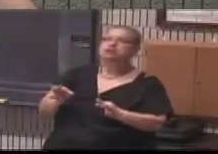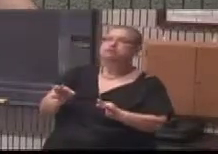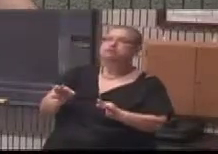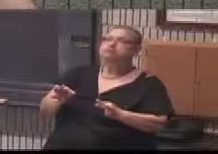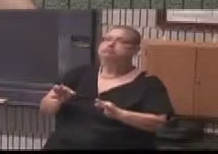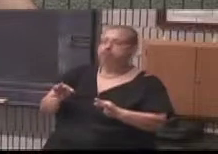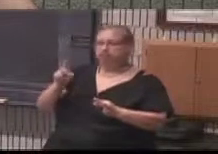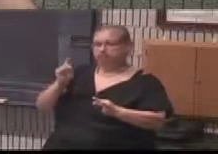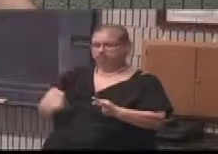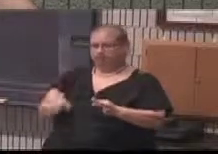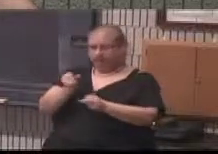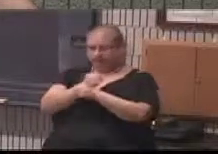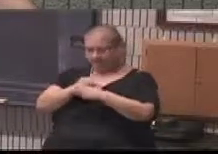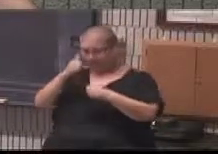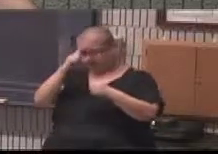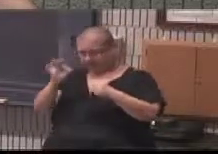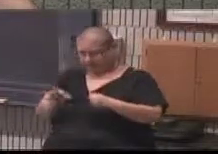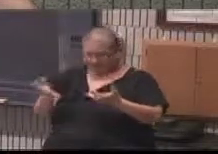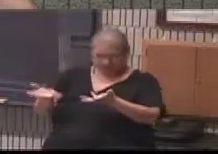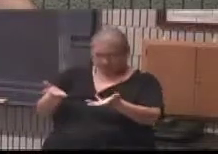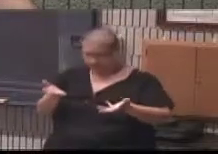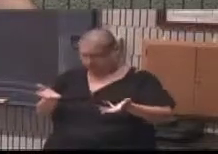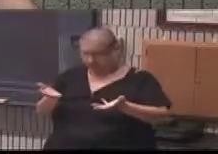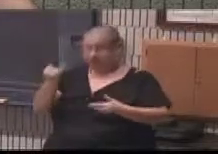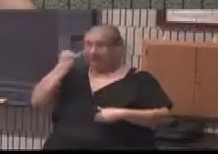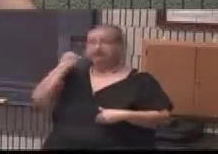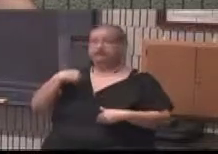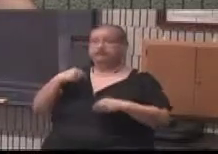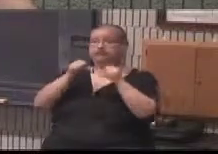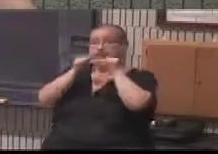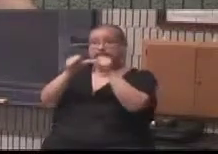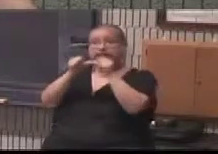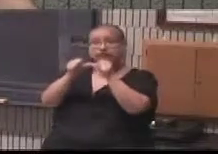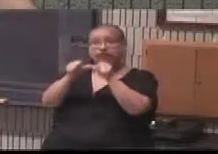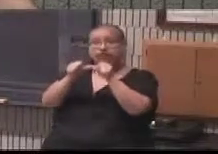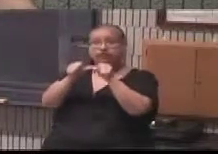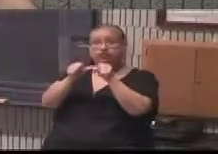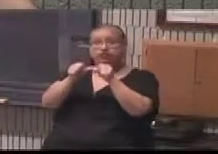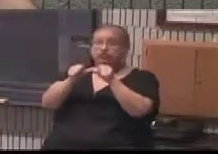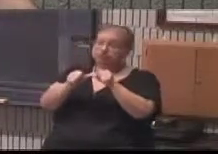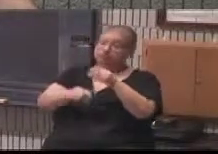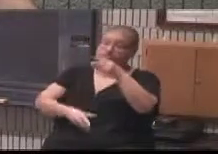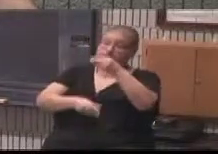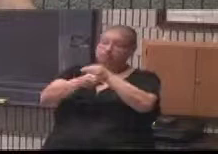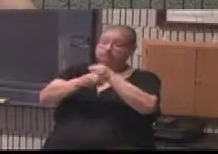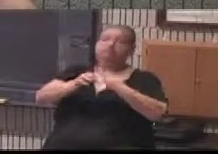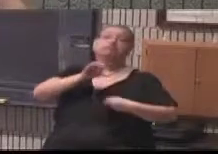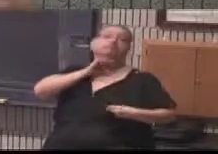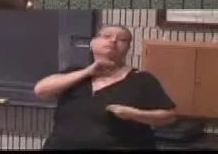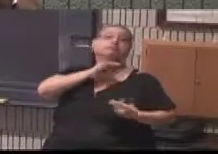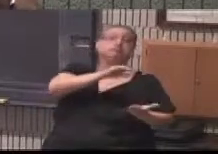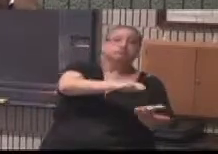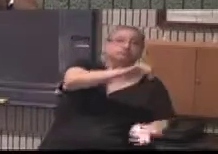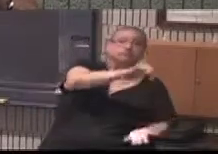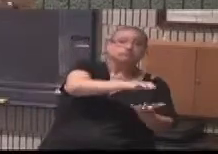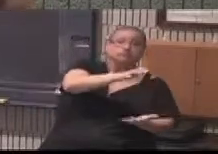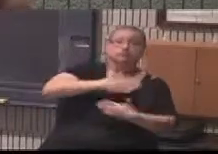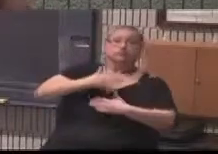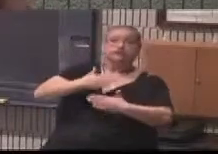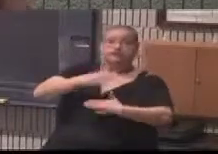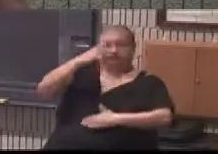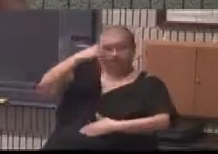which is making a decision whether I want to continue on advanced life support, which is a respirator that breathes for